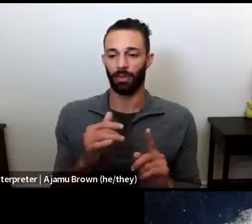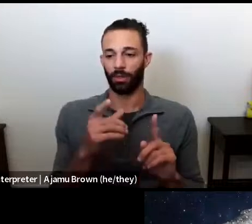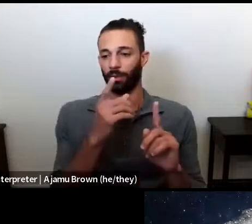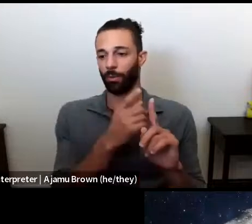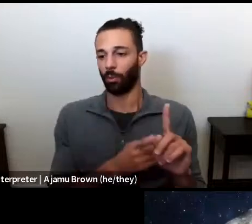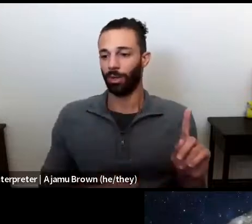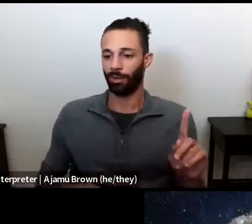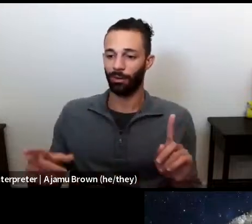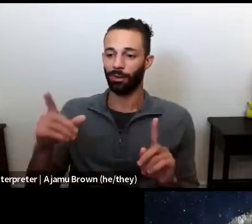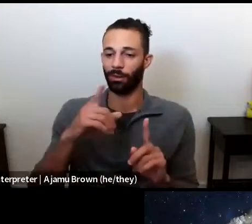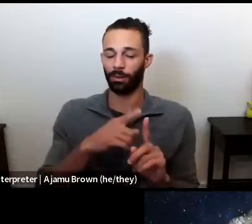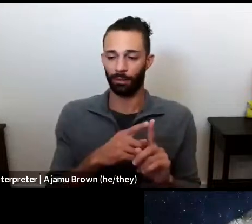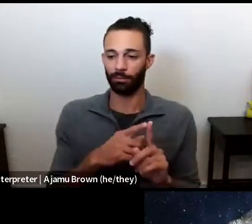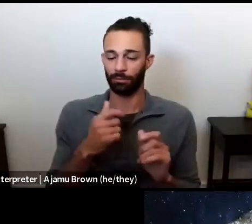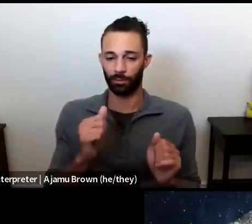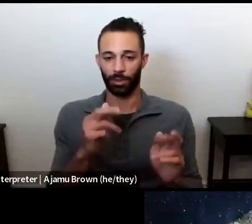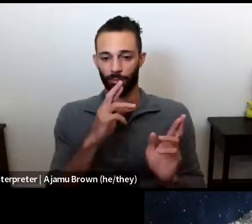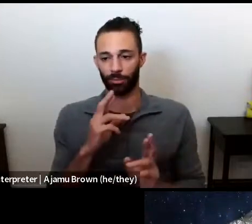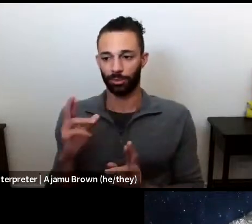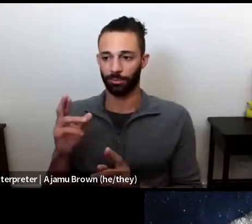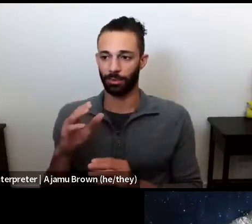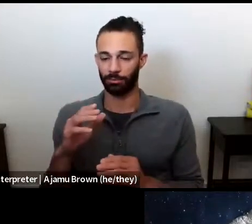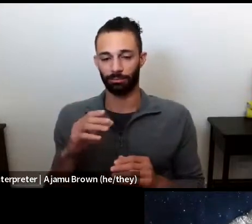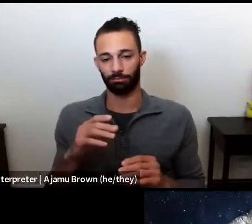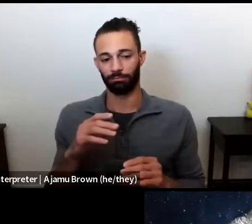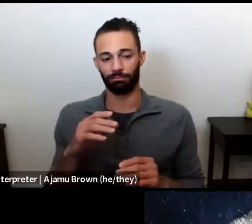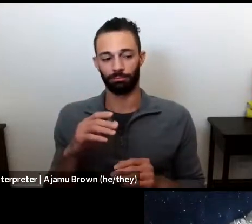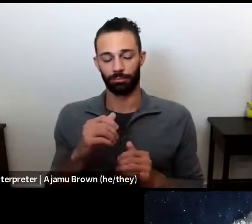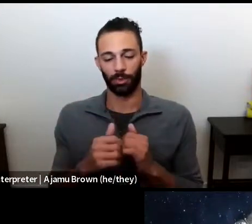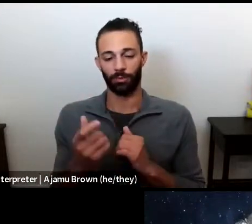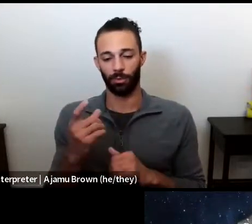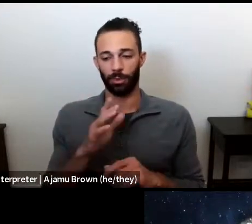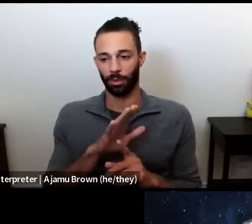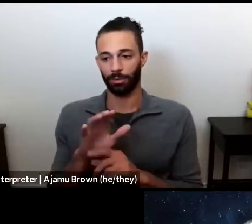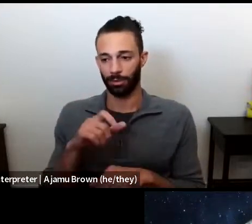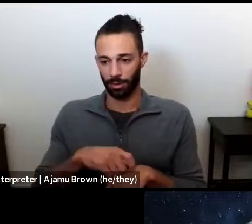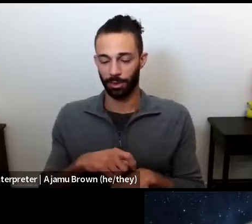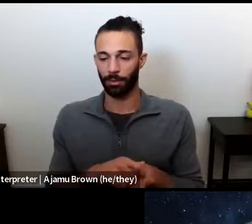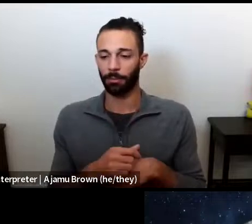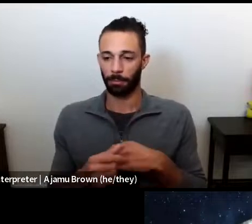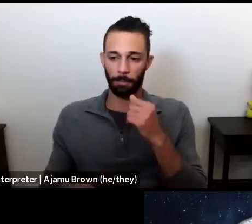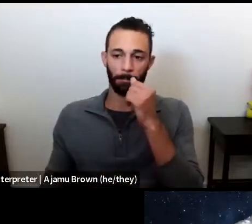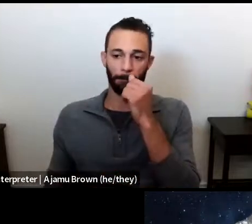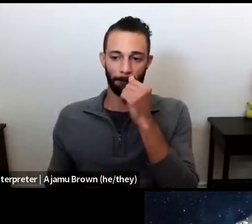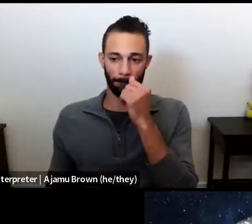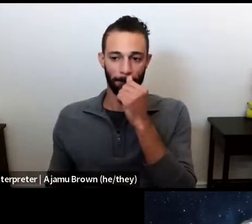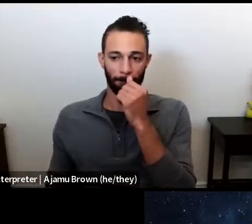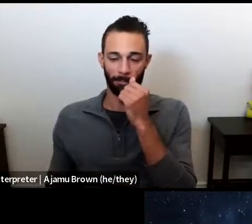and to respect everyone's time. When that information starts going,